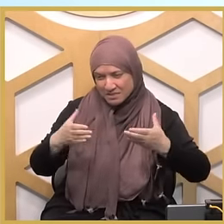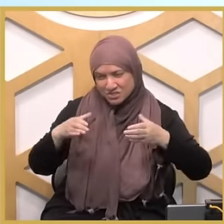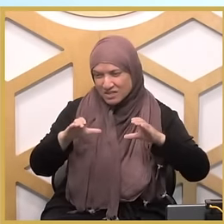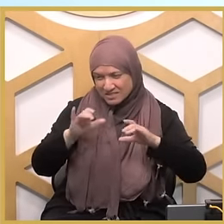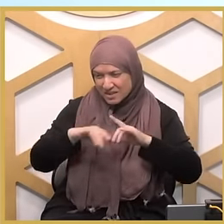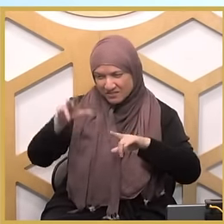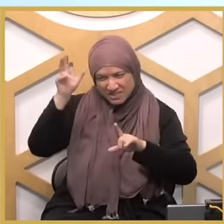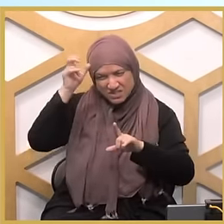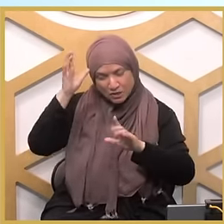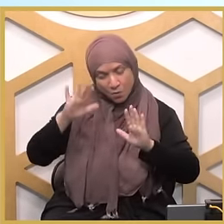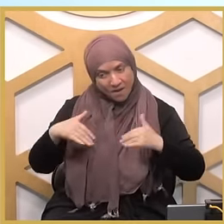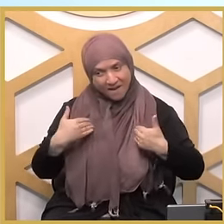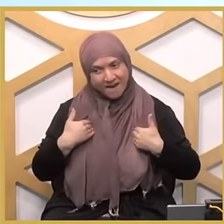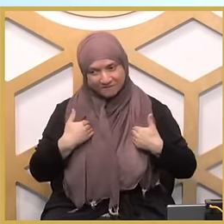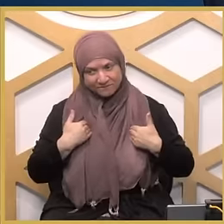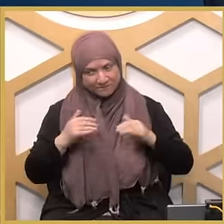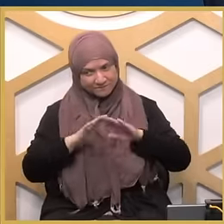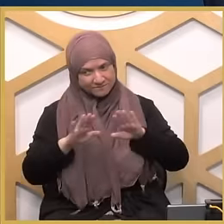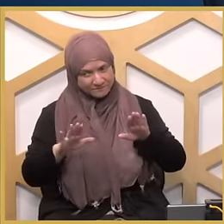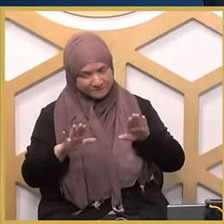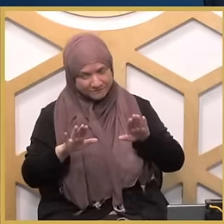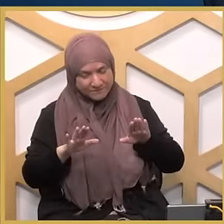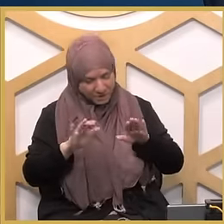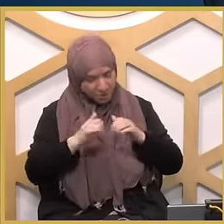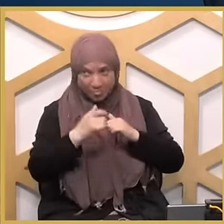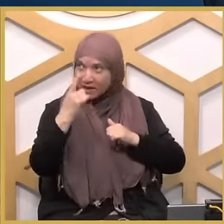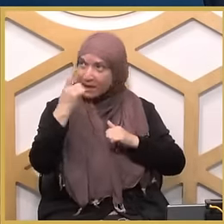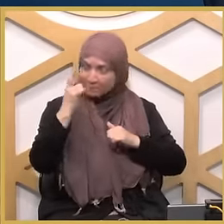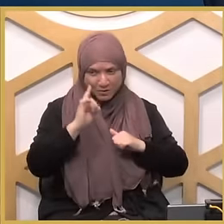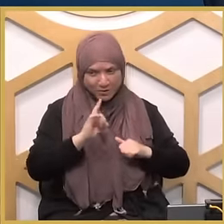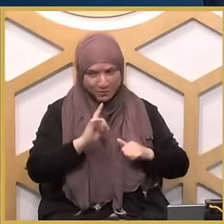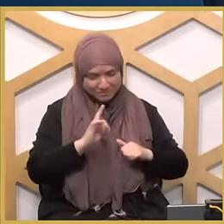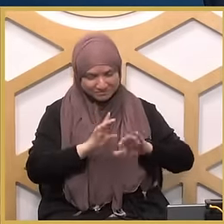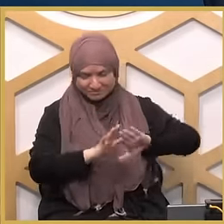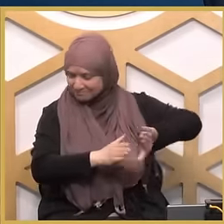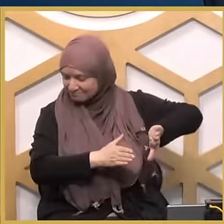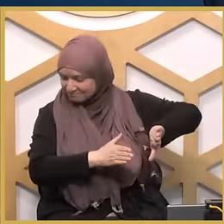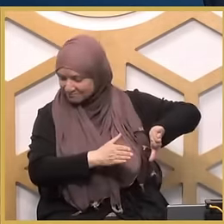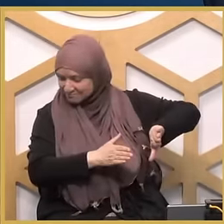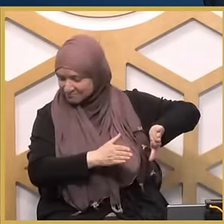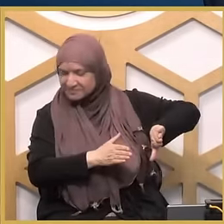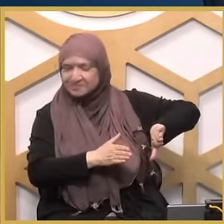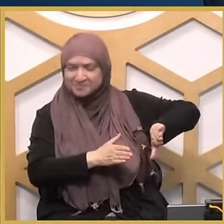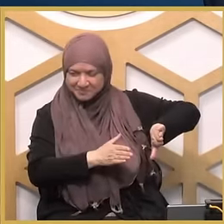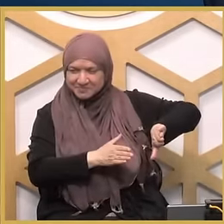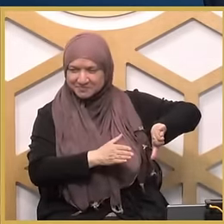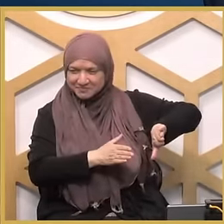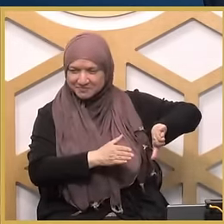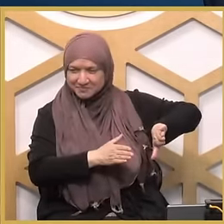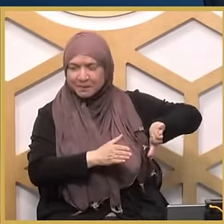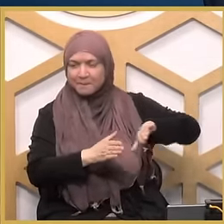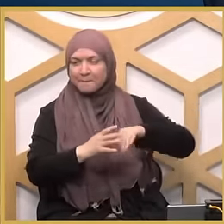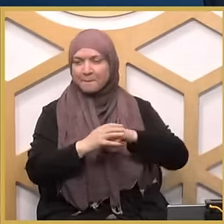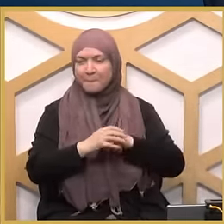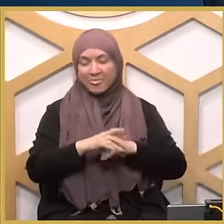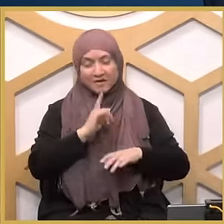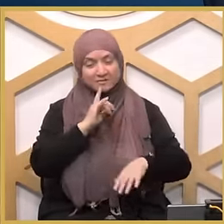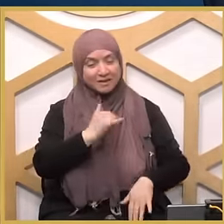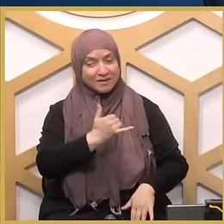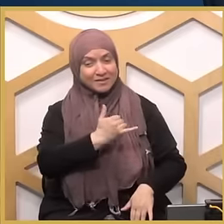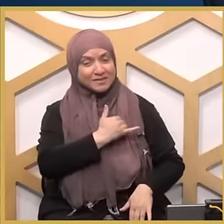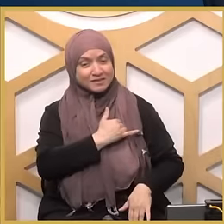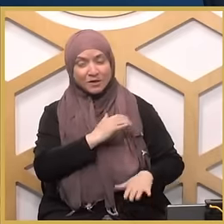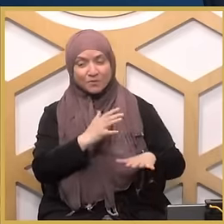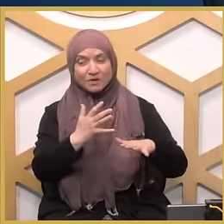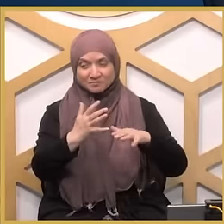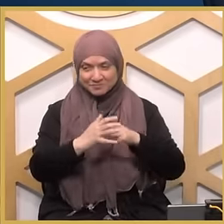subhanAllah. I remember what he said last time in regards to how Allah subhanahu wa ta'ala, with all these boundaries, with all these